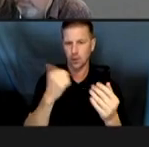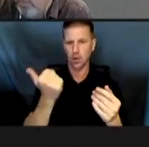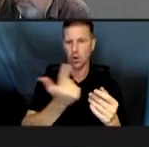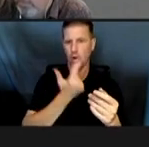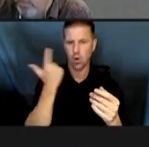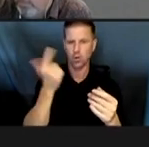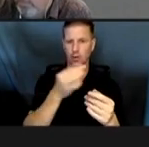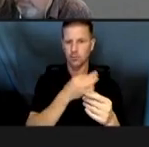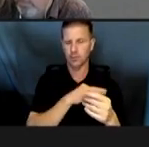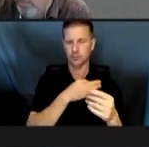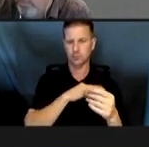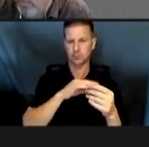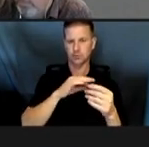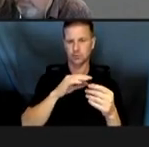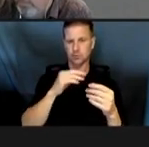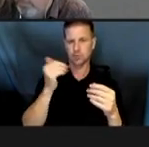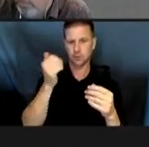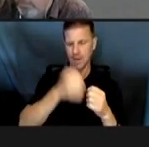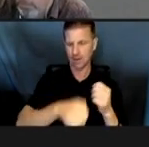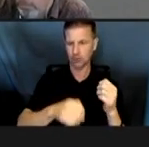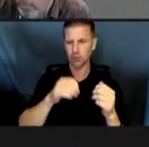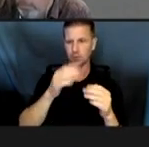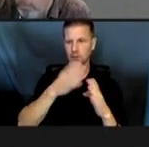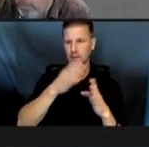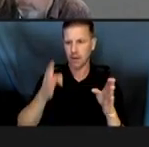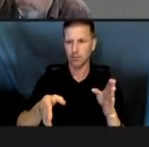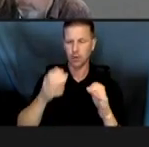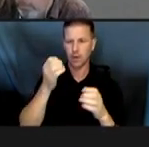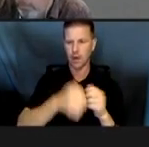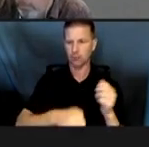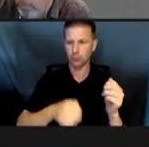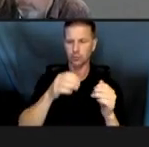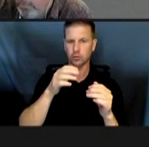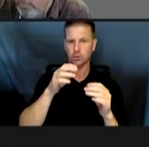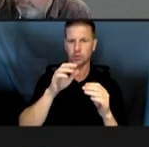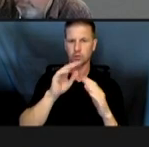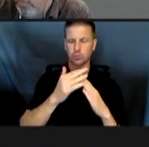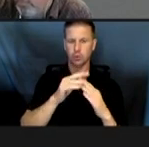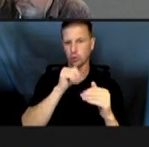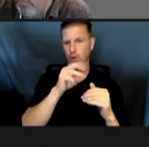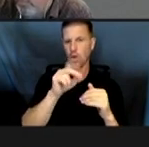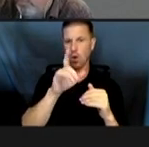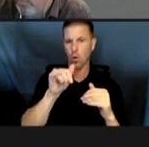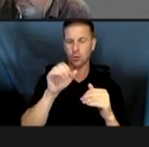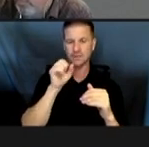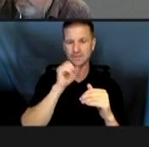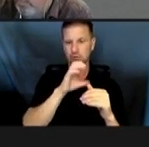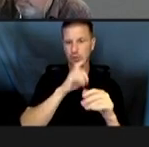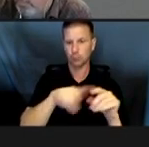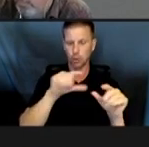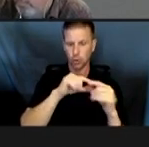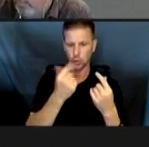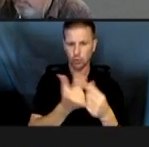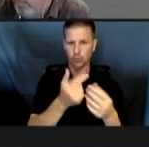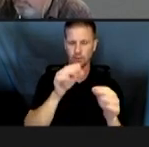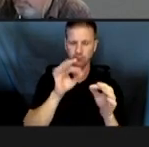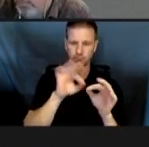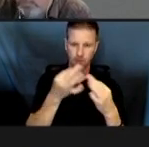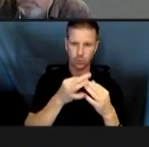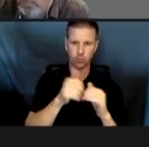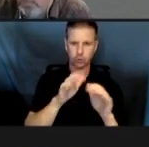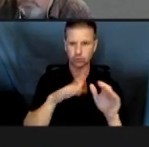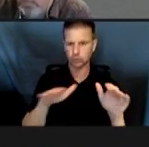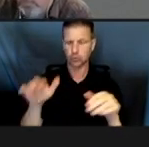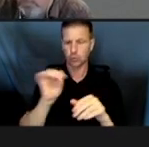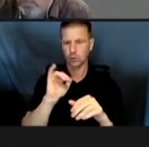of Pittsburgh, every single neighborhood, every single community, not only seniors, but groups of families with children as